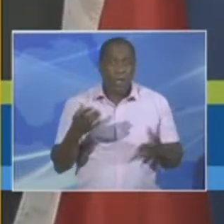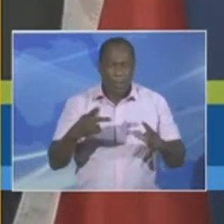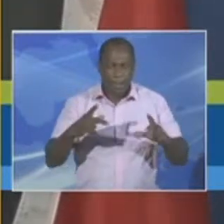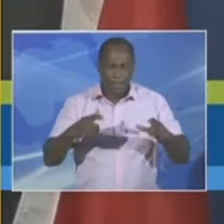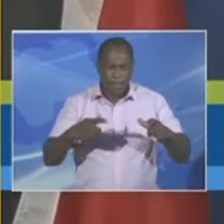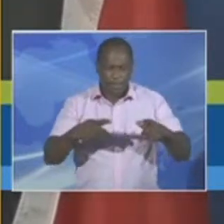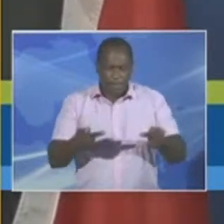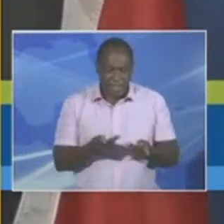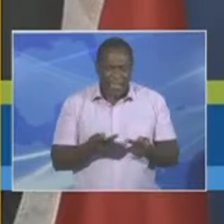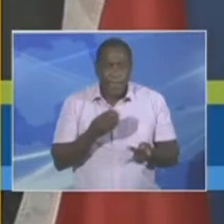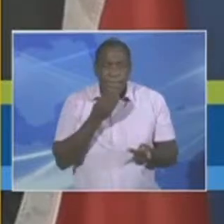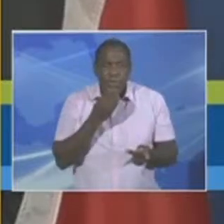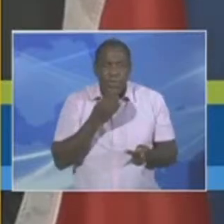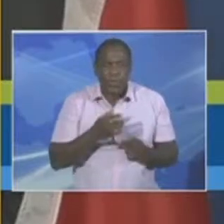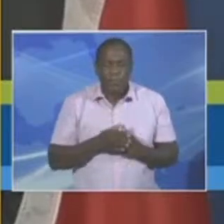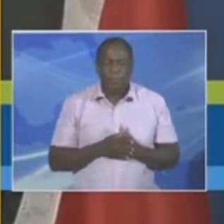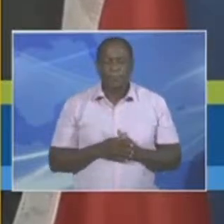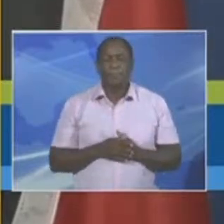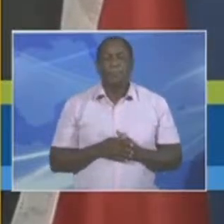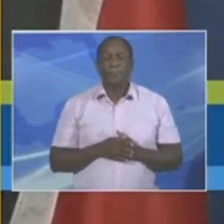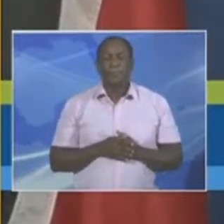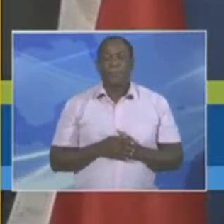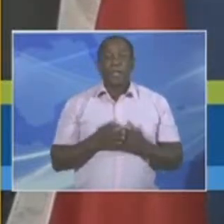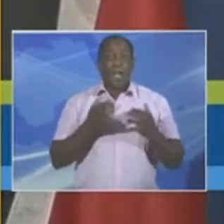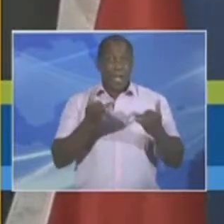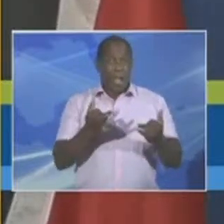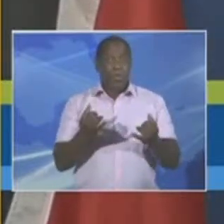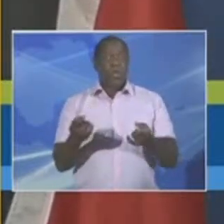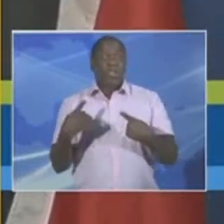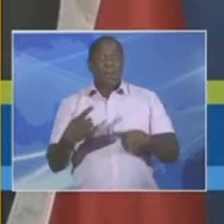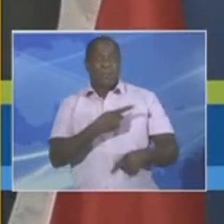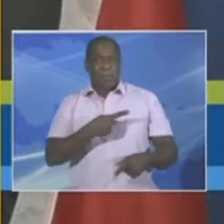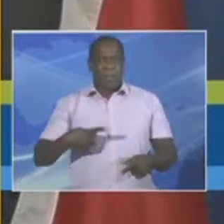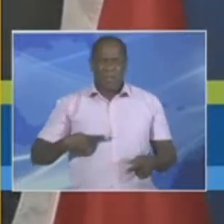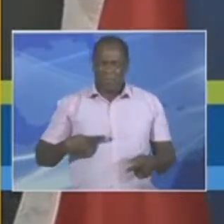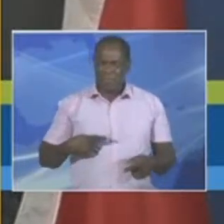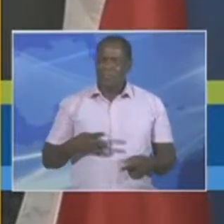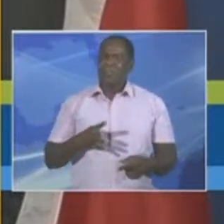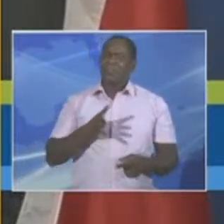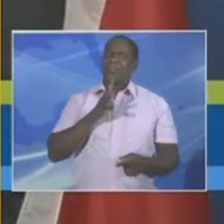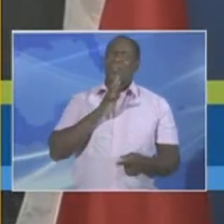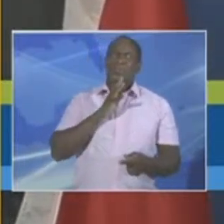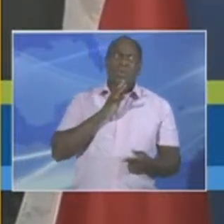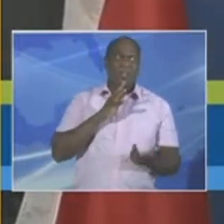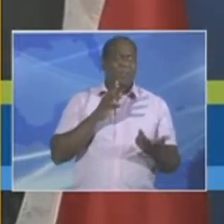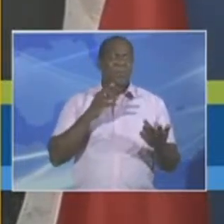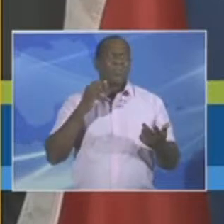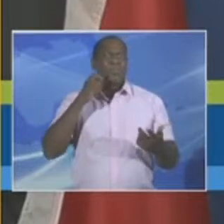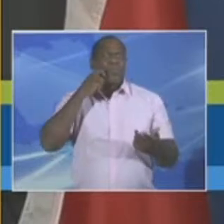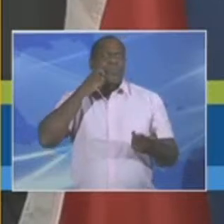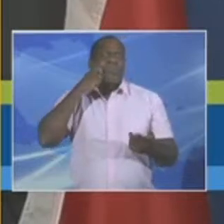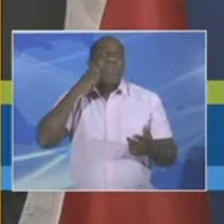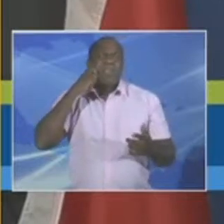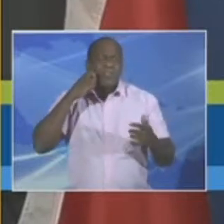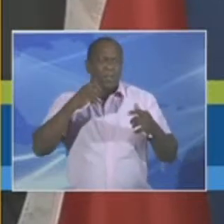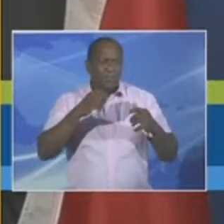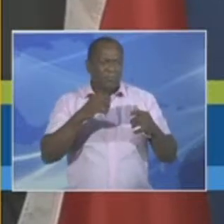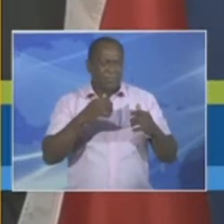stoke division between Trinidad and Tobago and Guyana and Barbados and whoever else, it is just provoking.